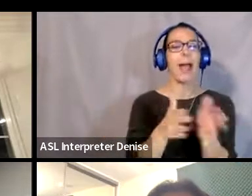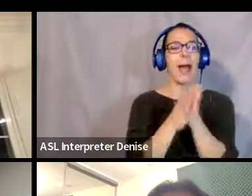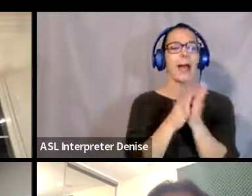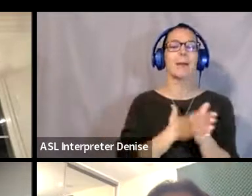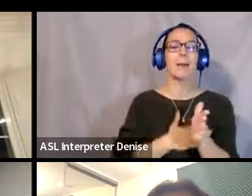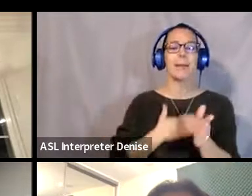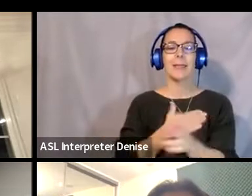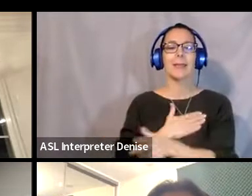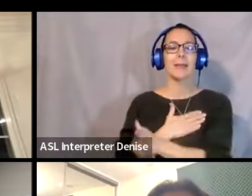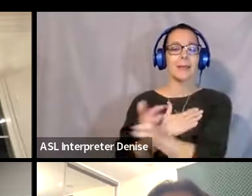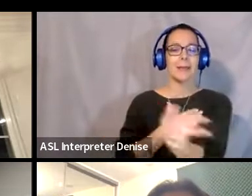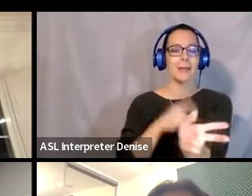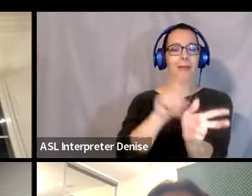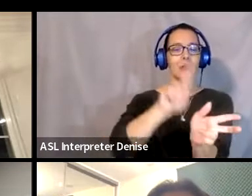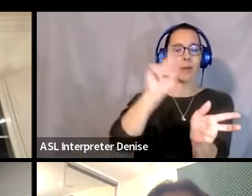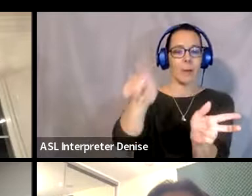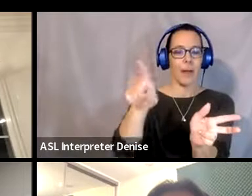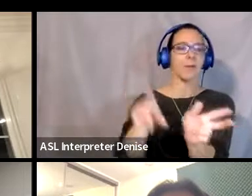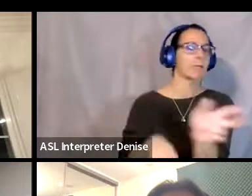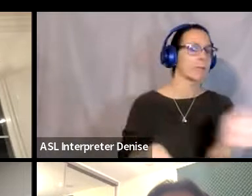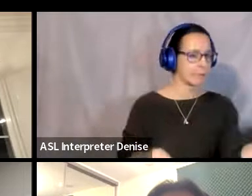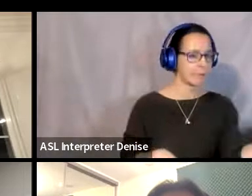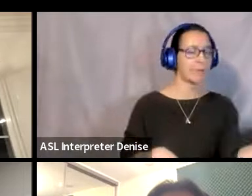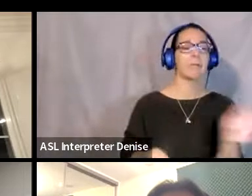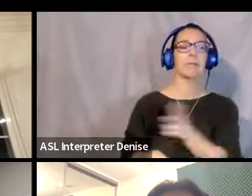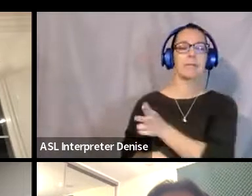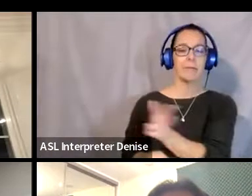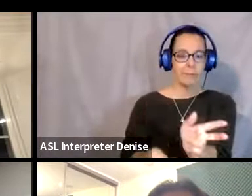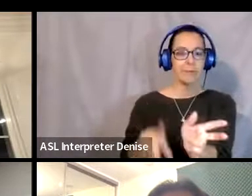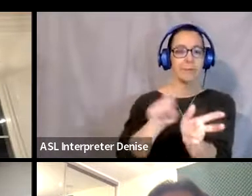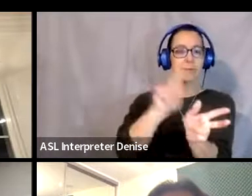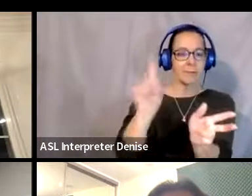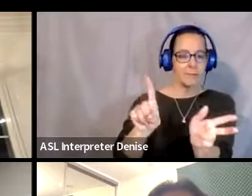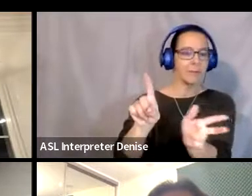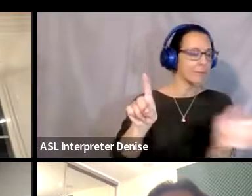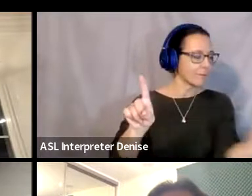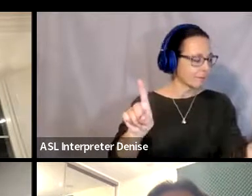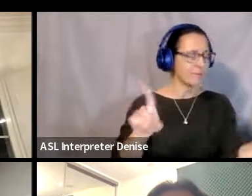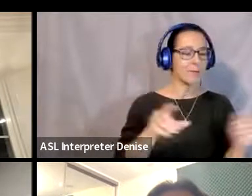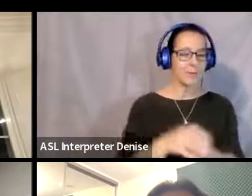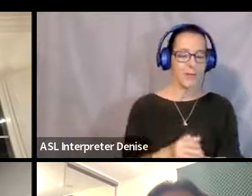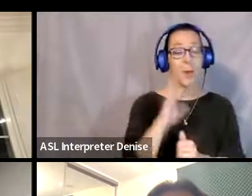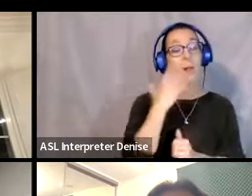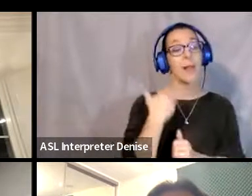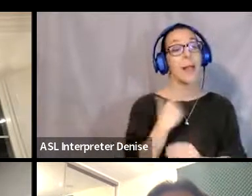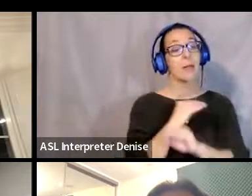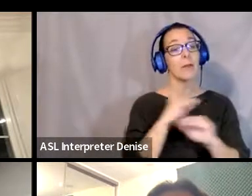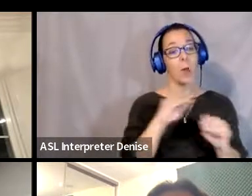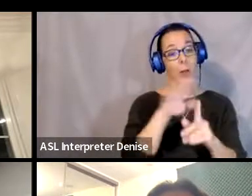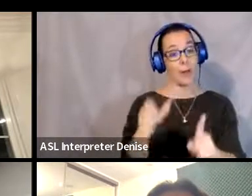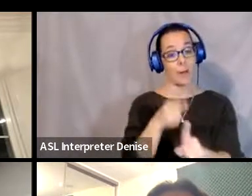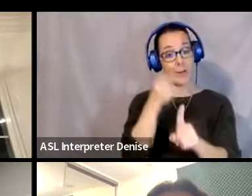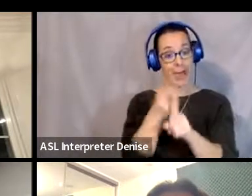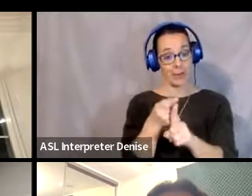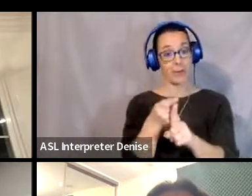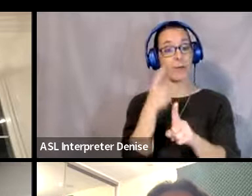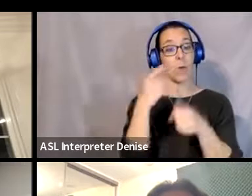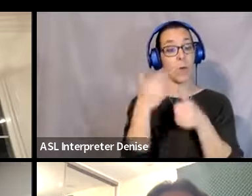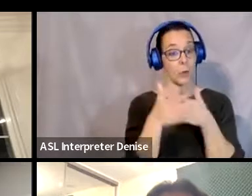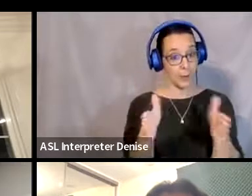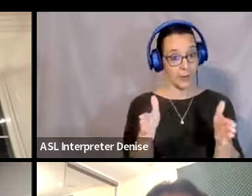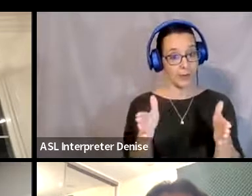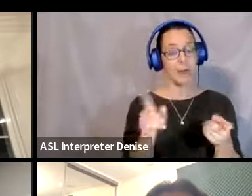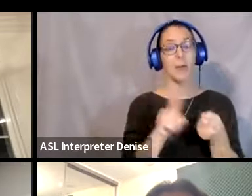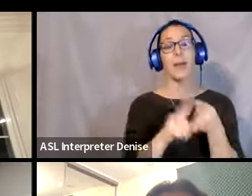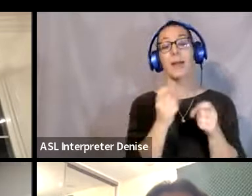there'll be no impact to the room changes or anything this year. But bungalows will be changing next